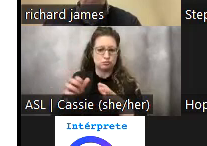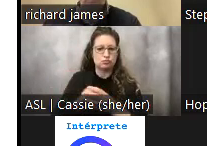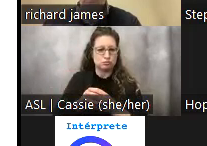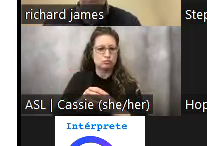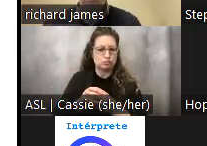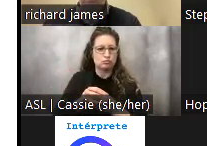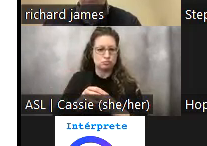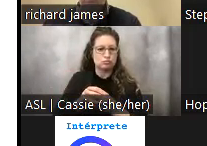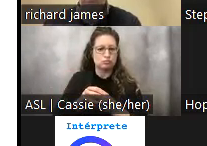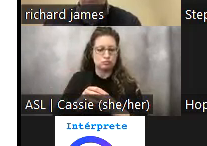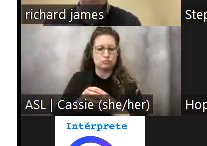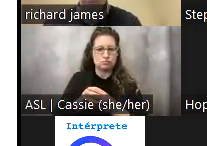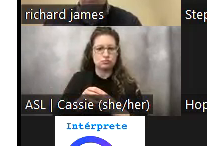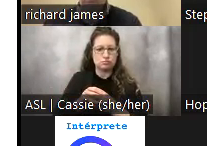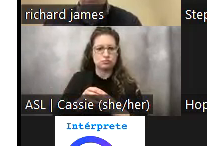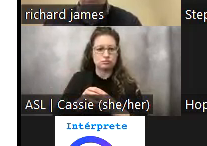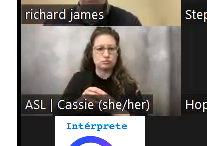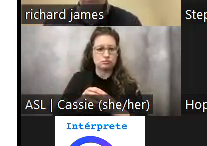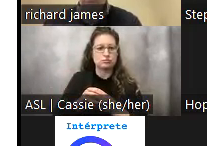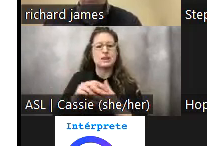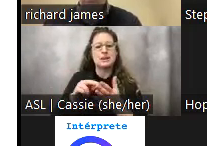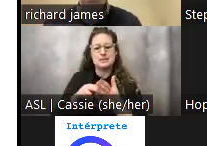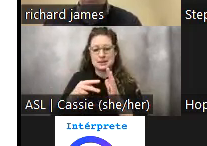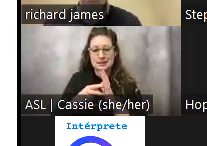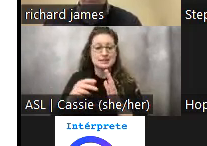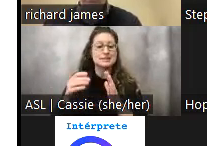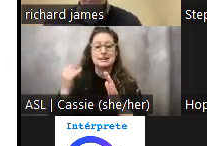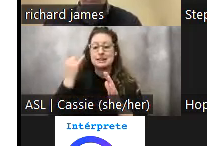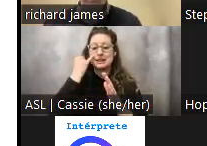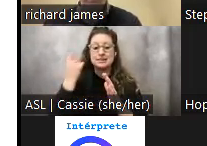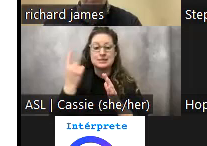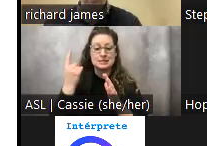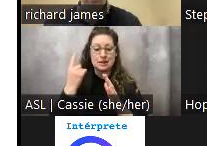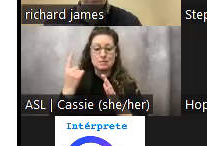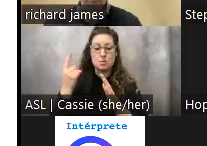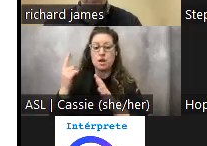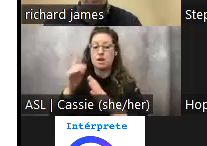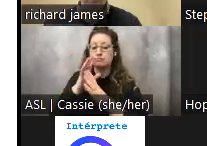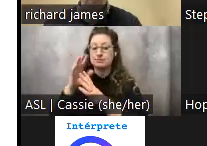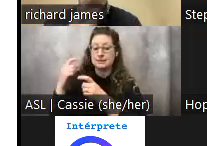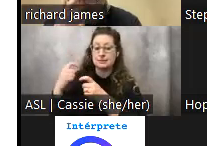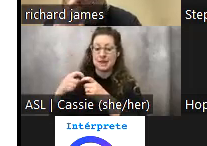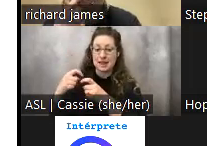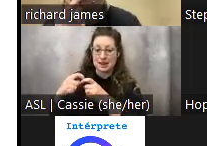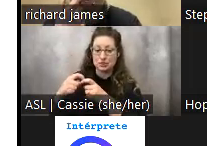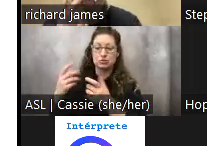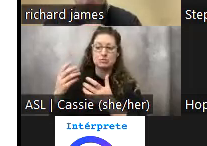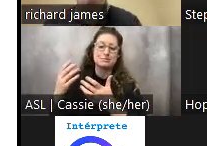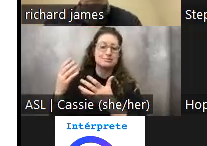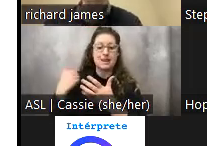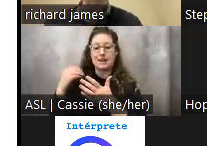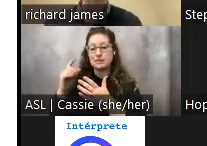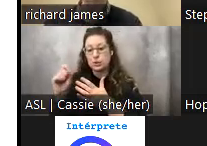anything else. And this is so that you can hear if somebody participates in Spanish, either with a question or a comment.